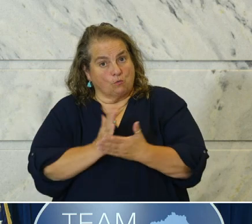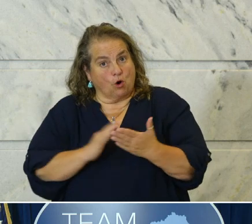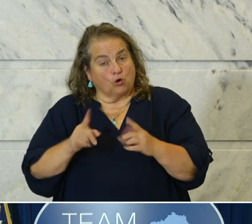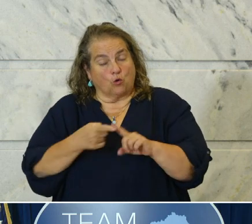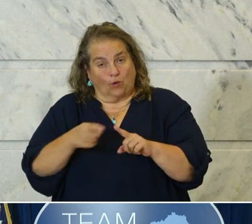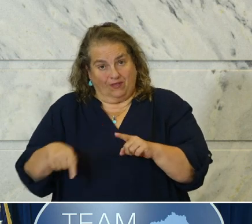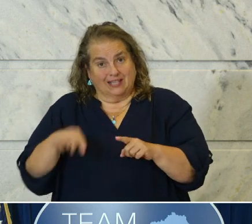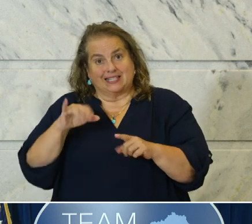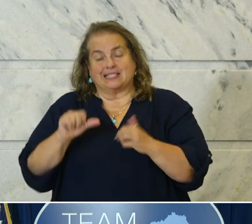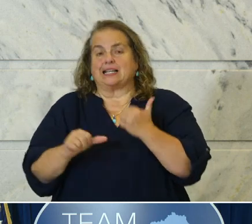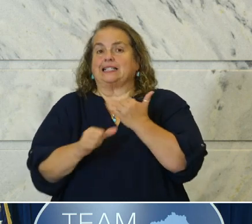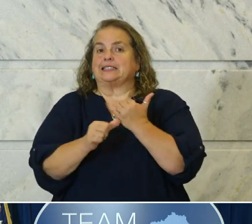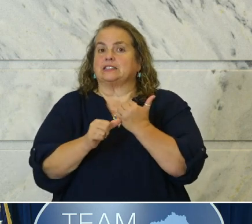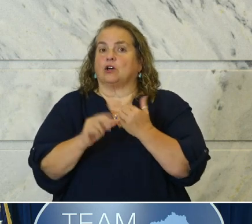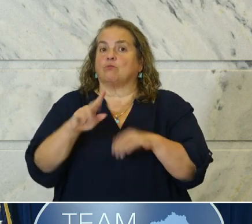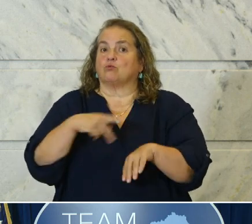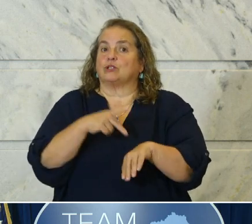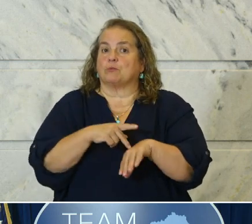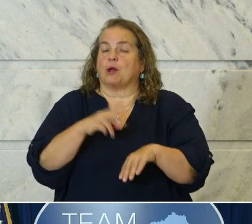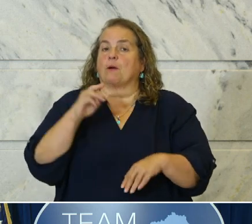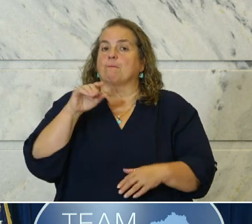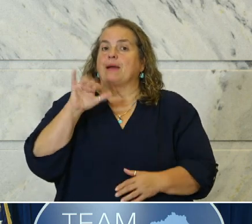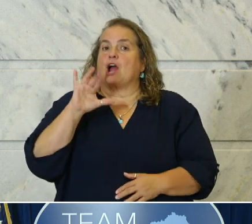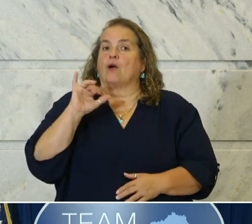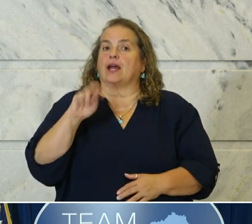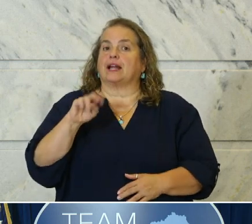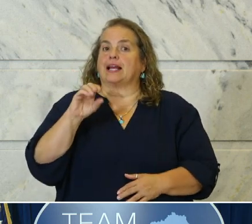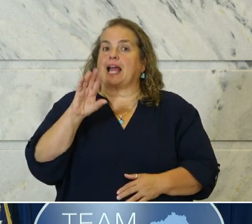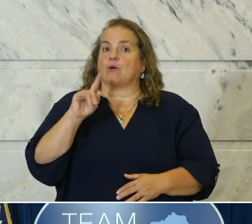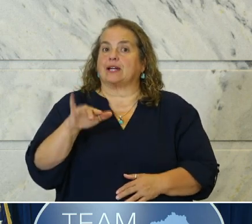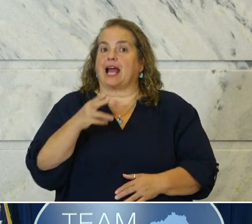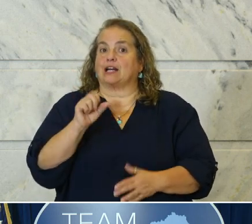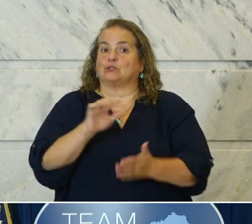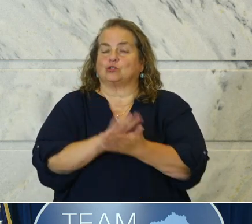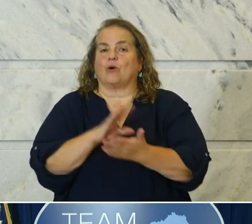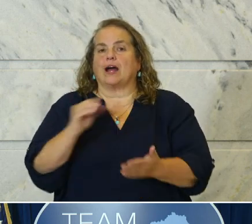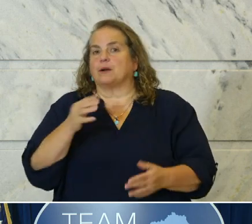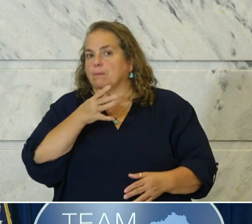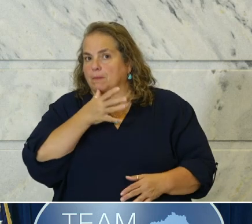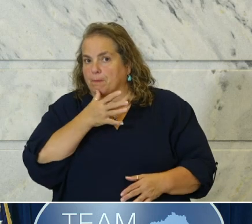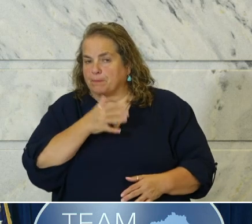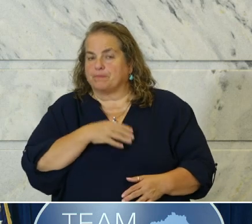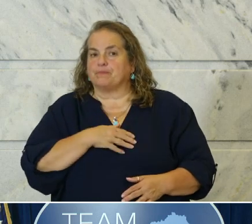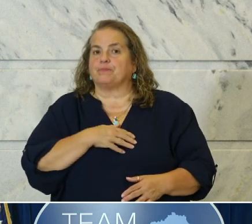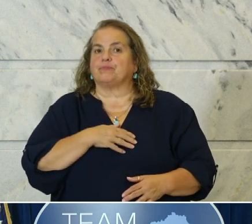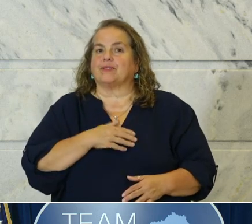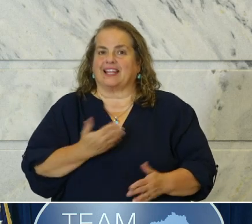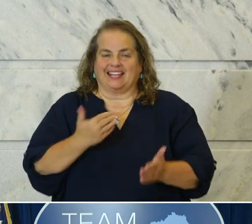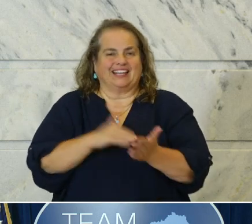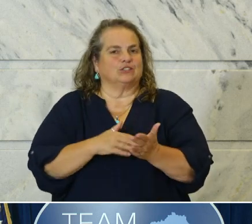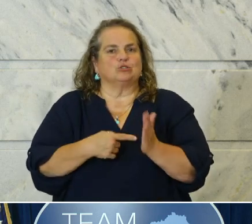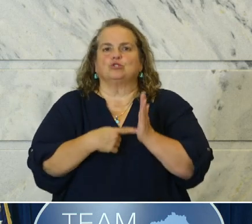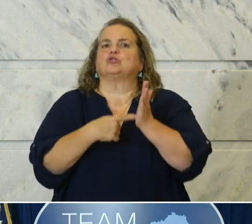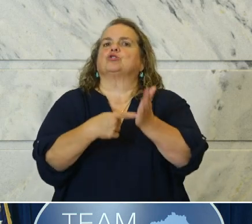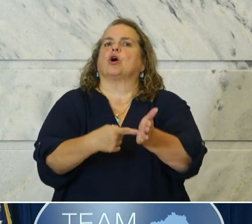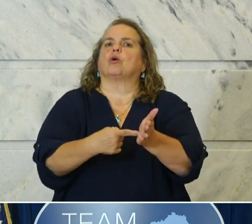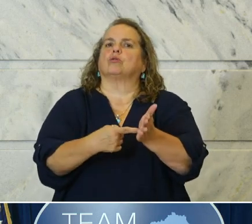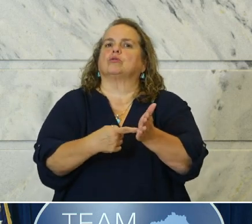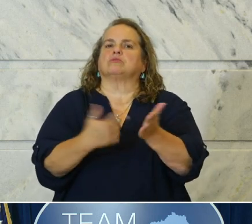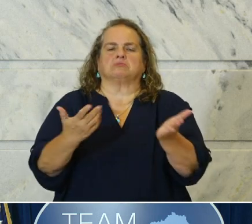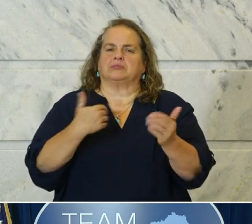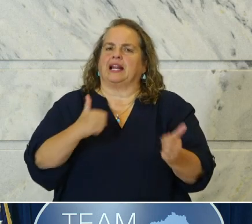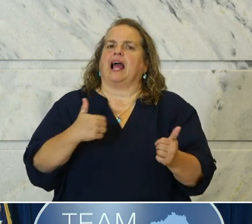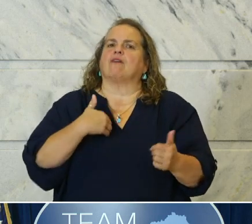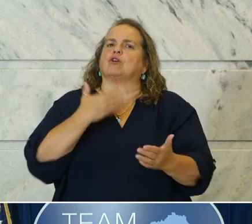the assistant principal at Marion County Middle School and a mom. Again, just showing us that we can all have a good